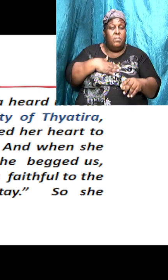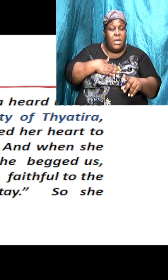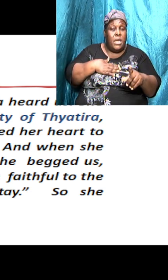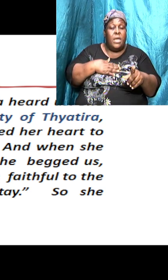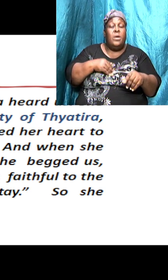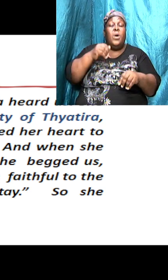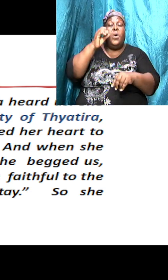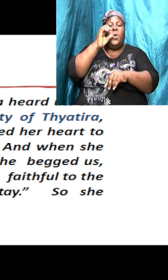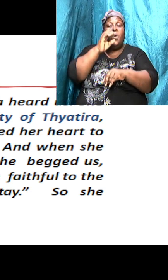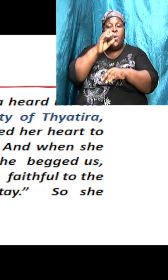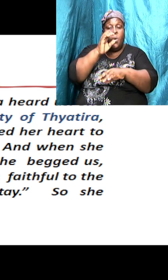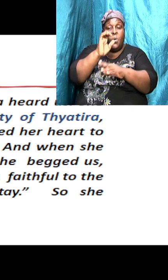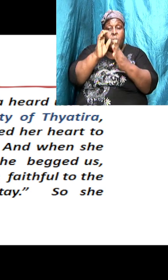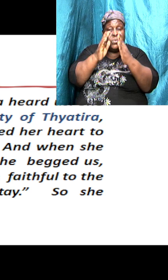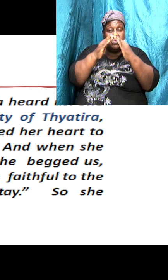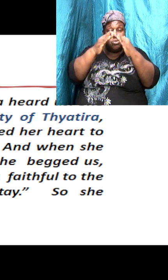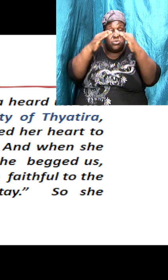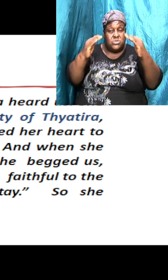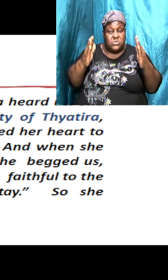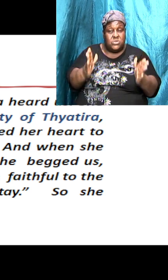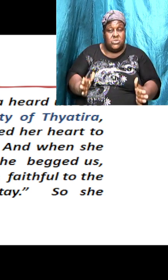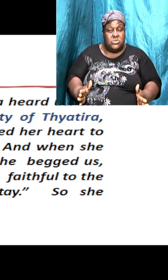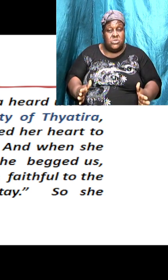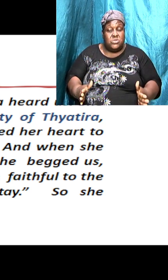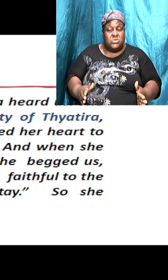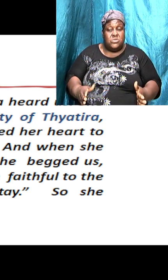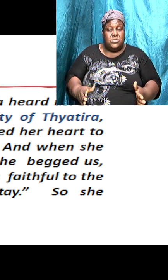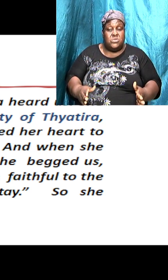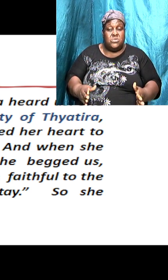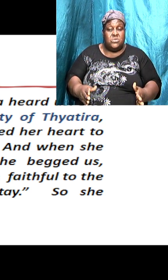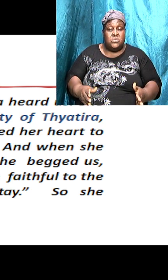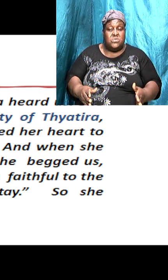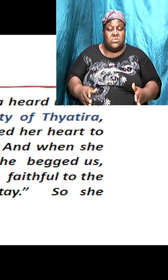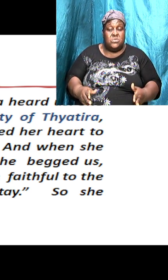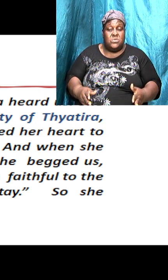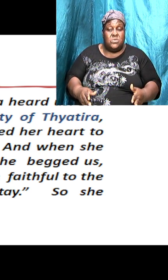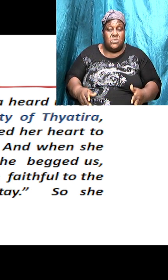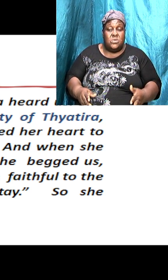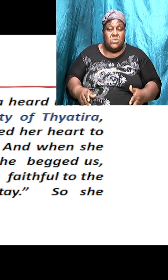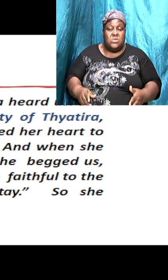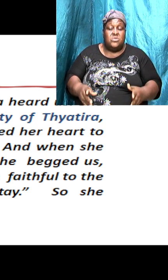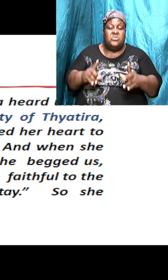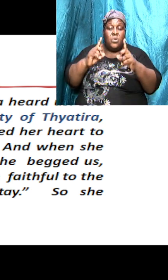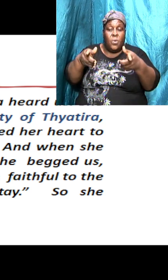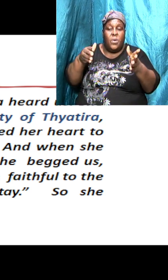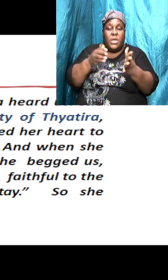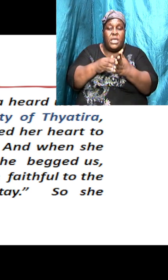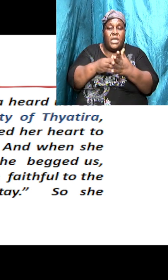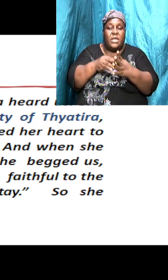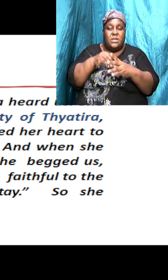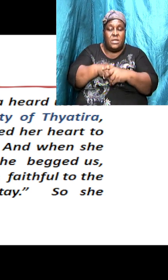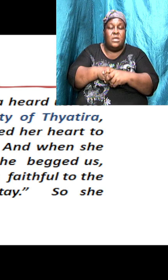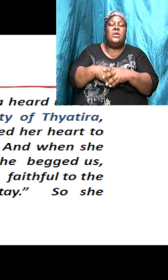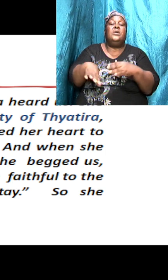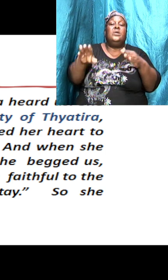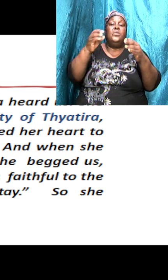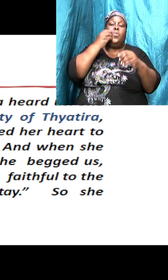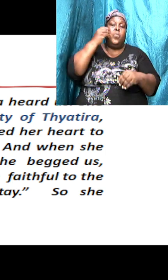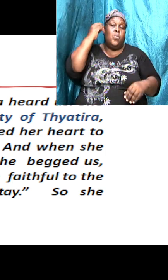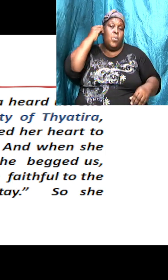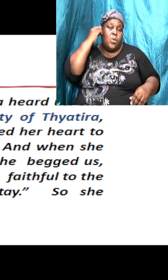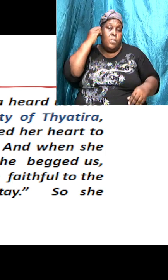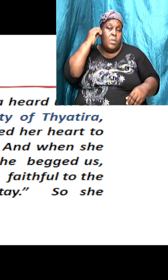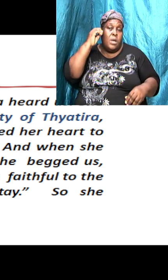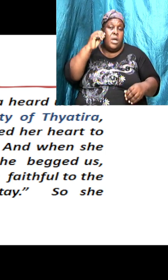stay. So she persuaded us. It is believed that when she went back to her house in Thyatira, and the